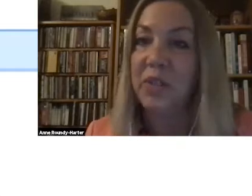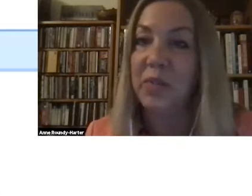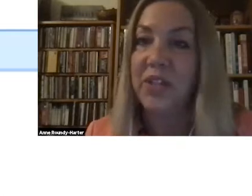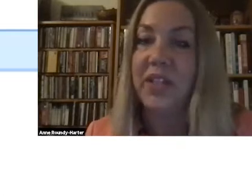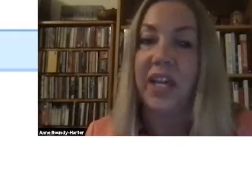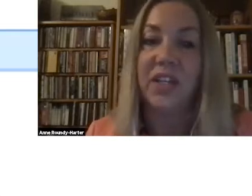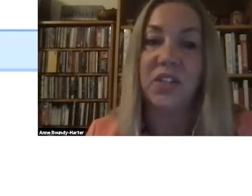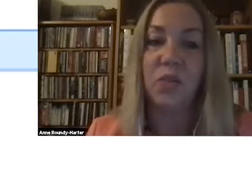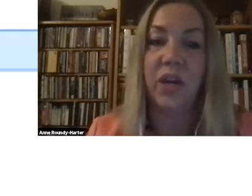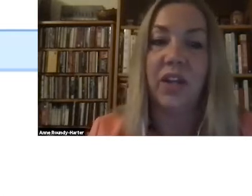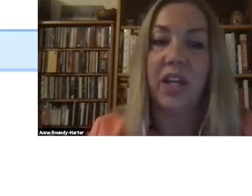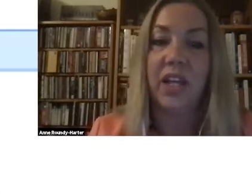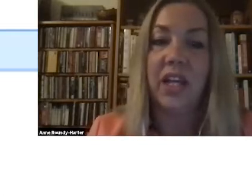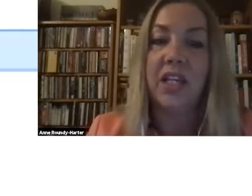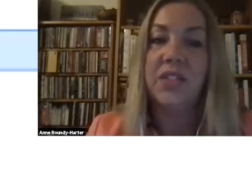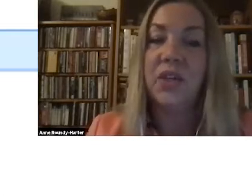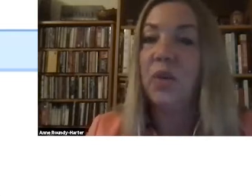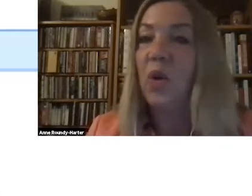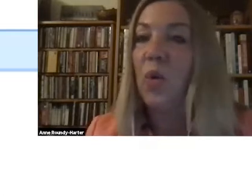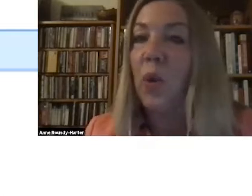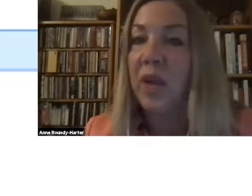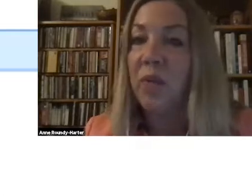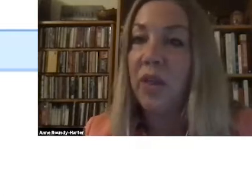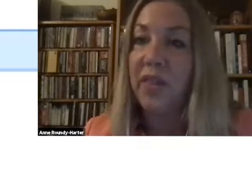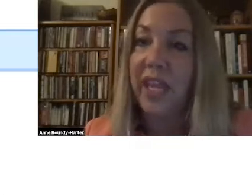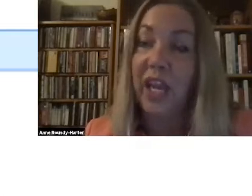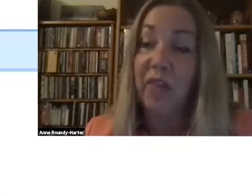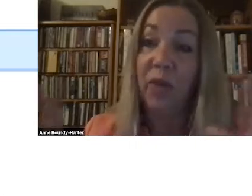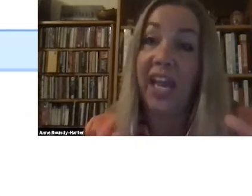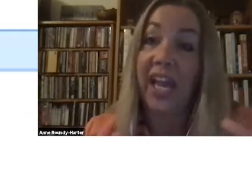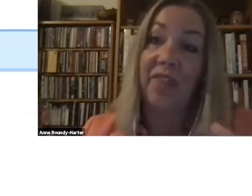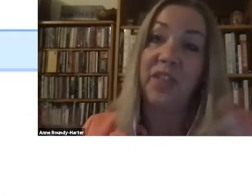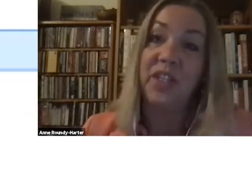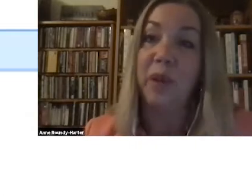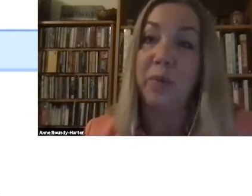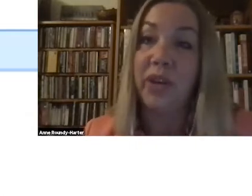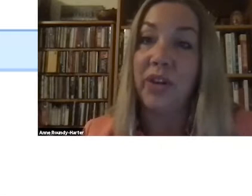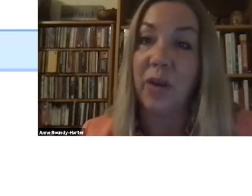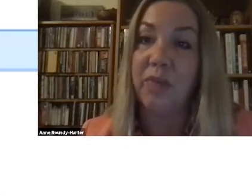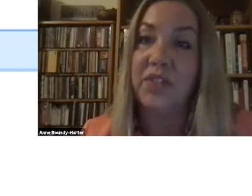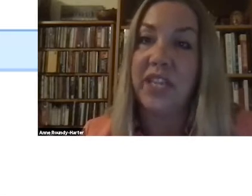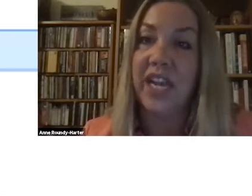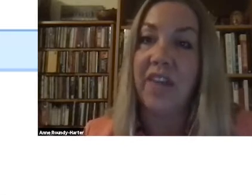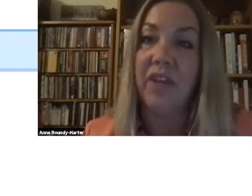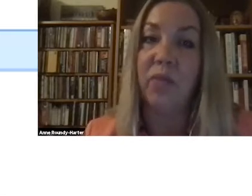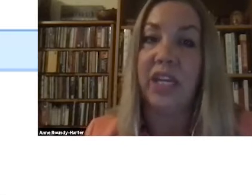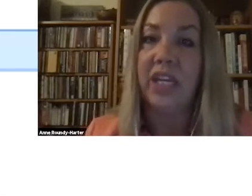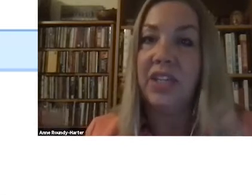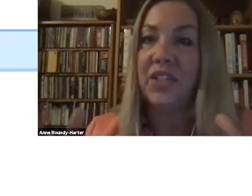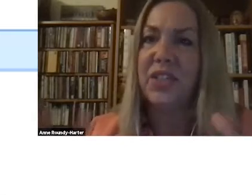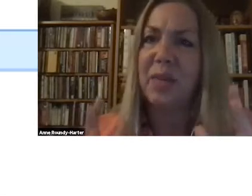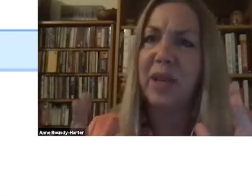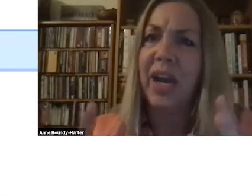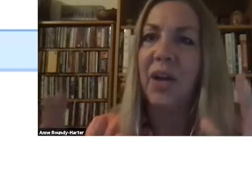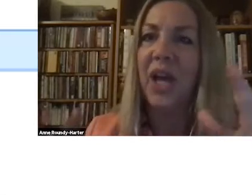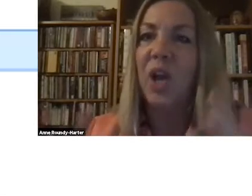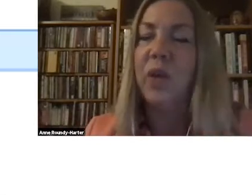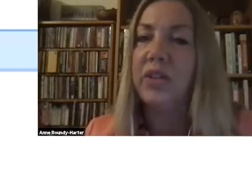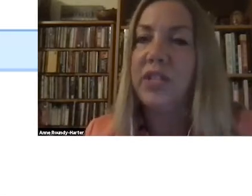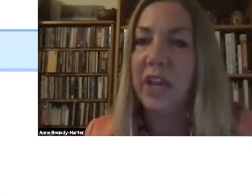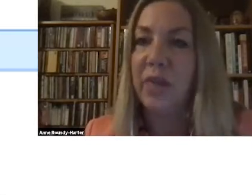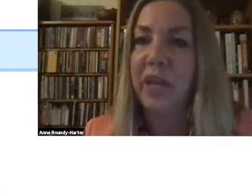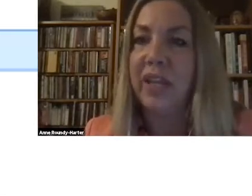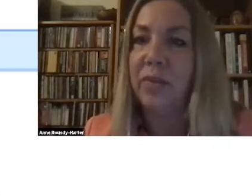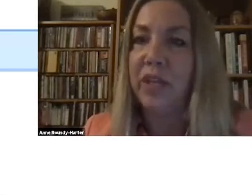people respond to that as well. So when we're thinking, if we have this bumper crop of staff and we need to somehow